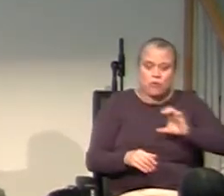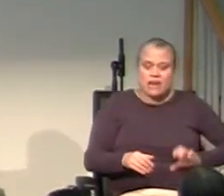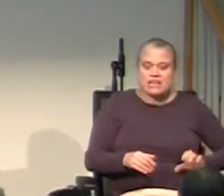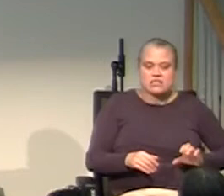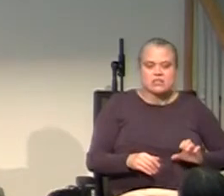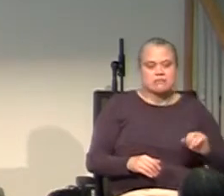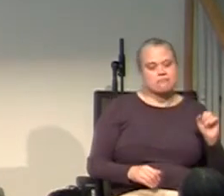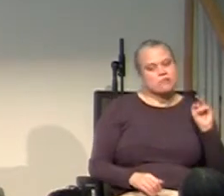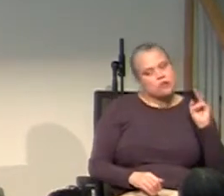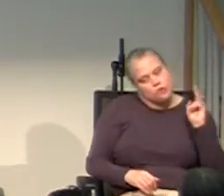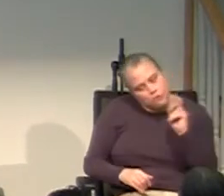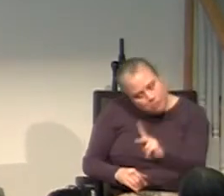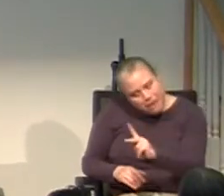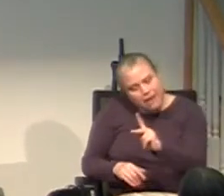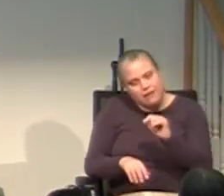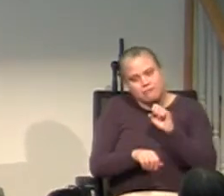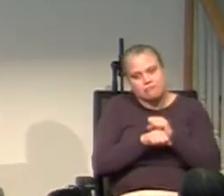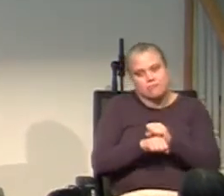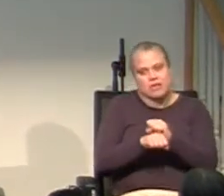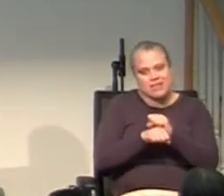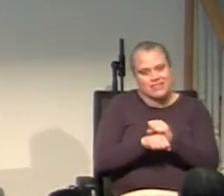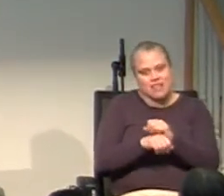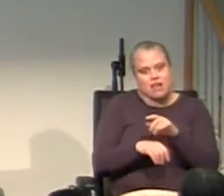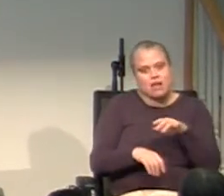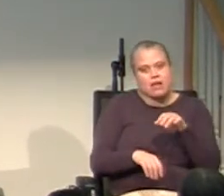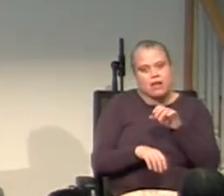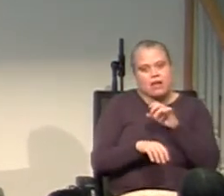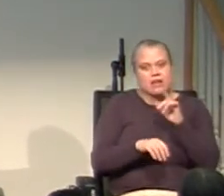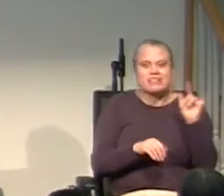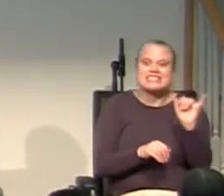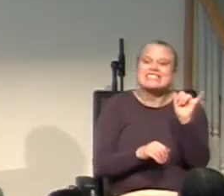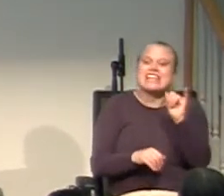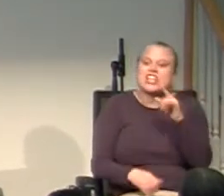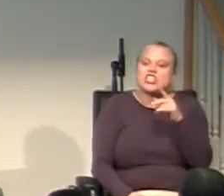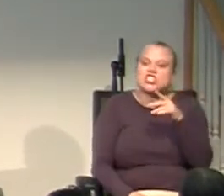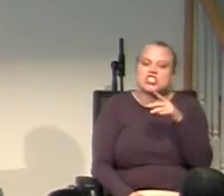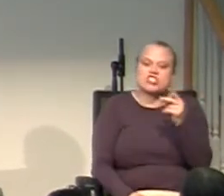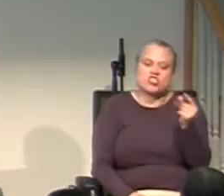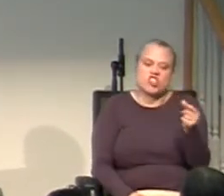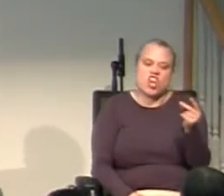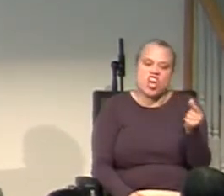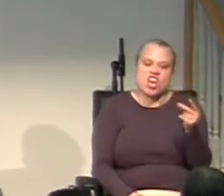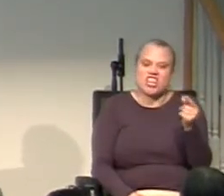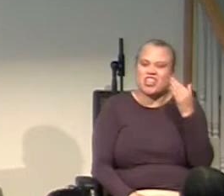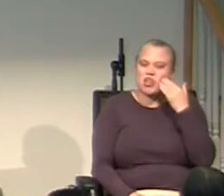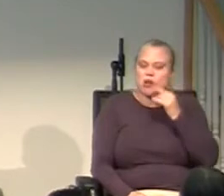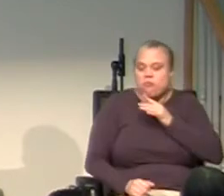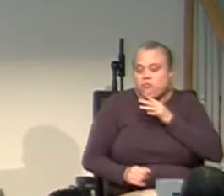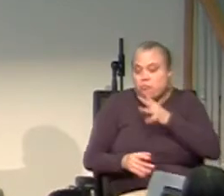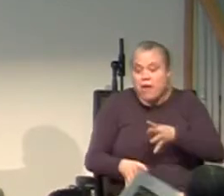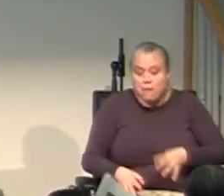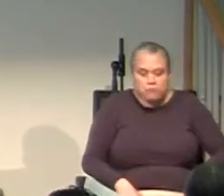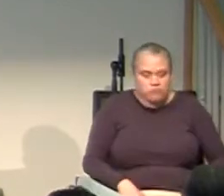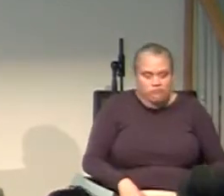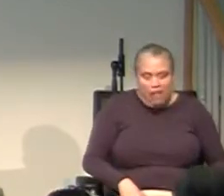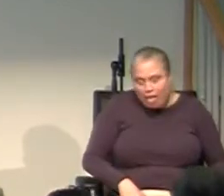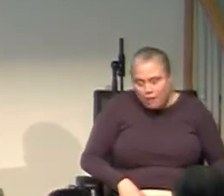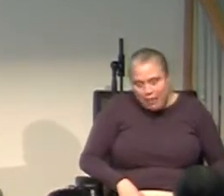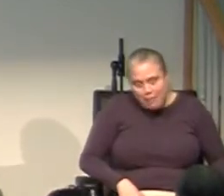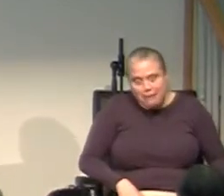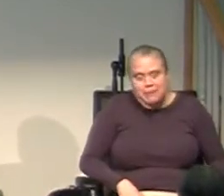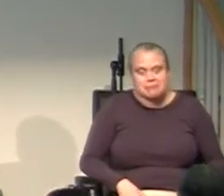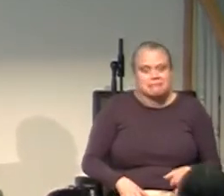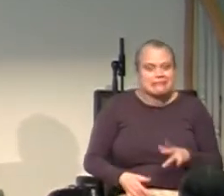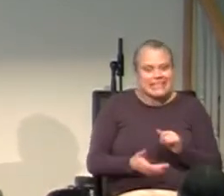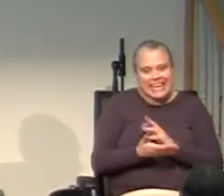say? Just as a dog eats his own vomit. Have you ever seen a dog do that? Yeah, I've got a picture of one doing it.